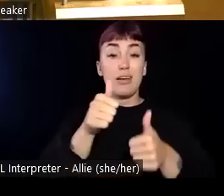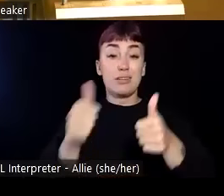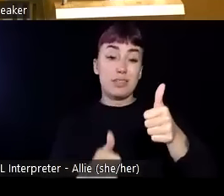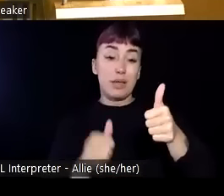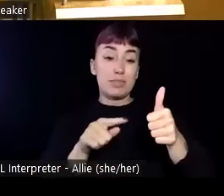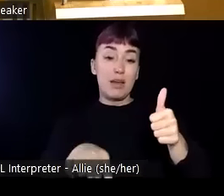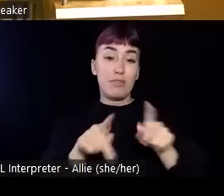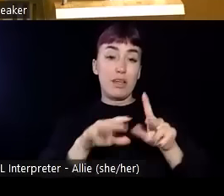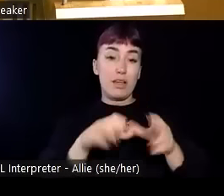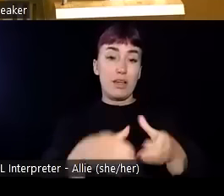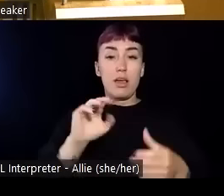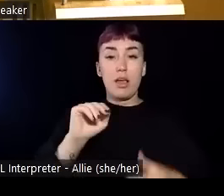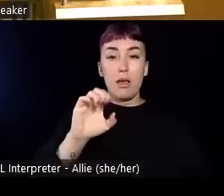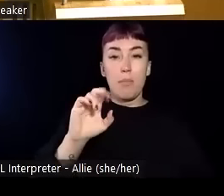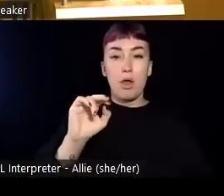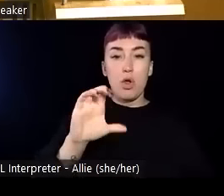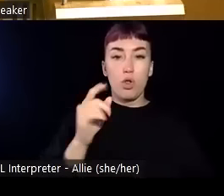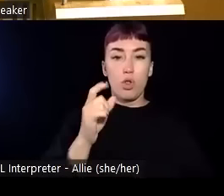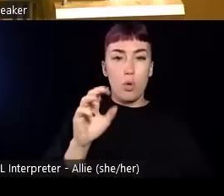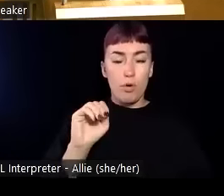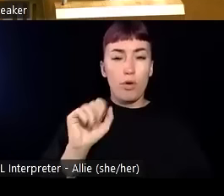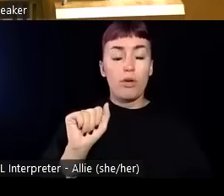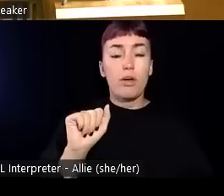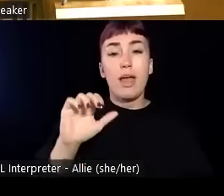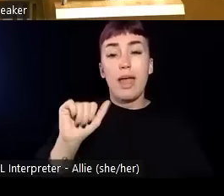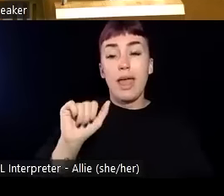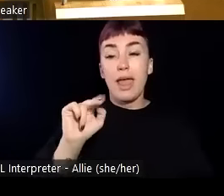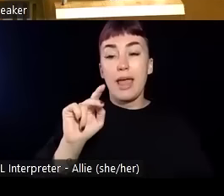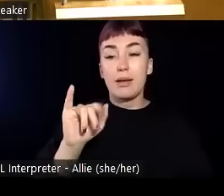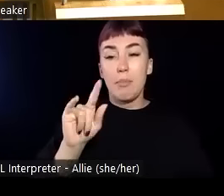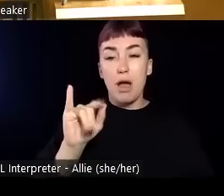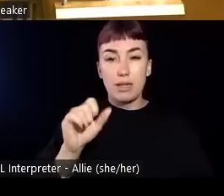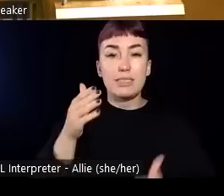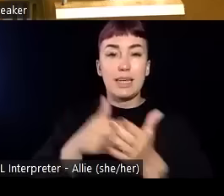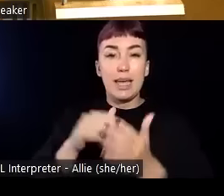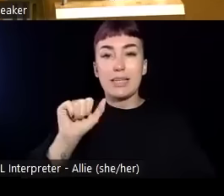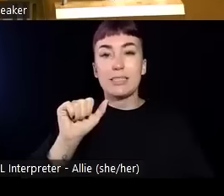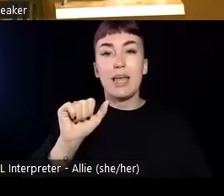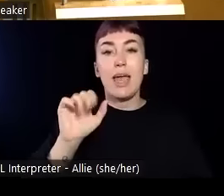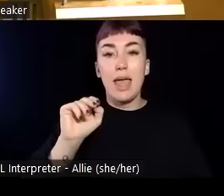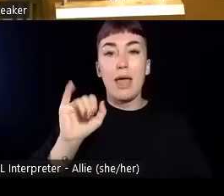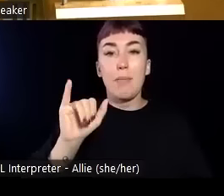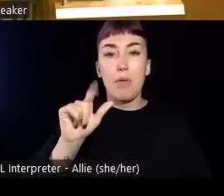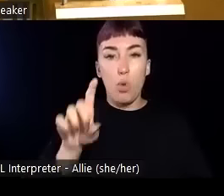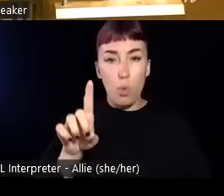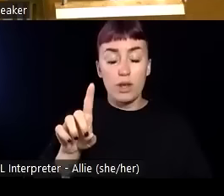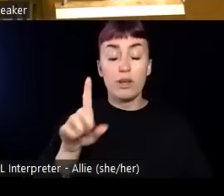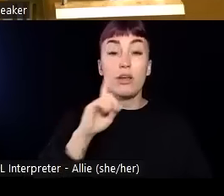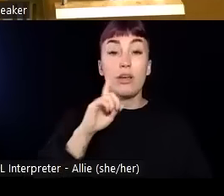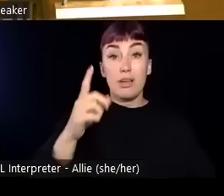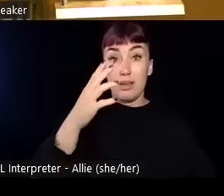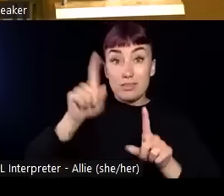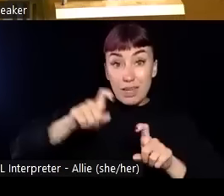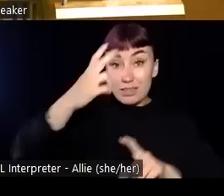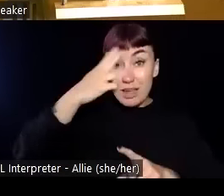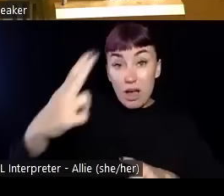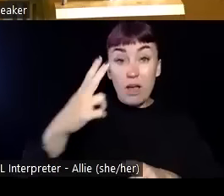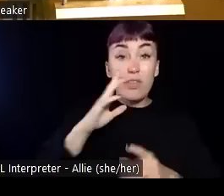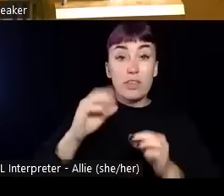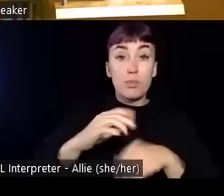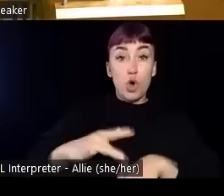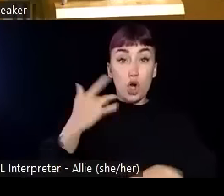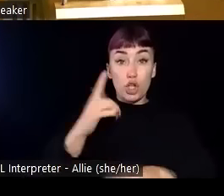the monoclonal antibodies against amyloid, and testing that, this hypothesis that the earlier you treat, the better. But because